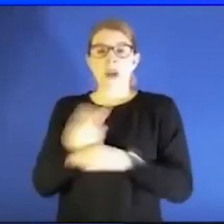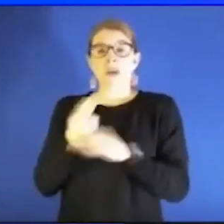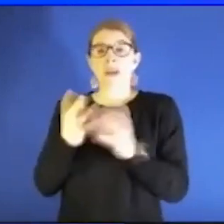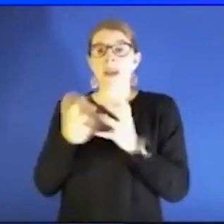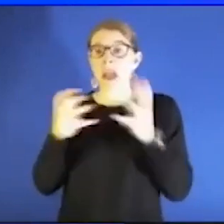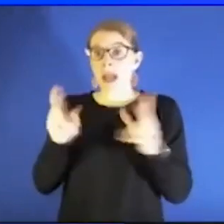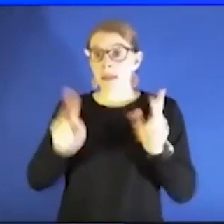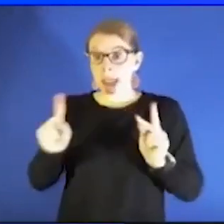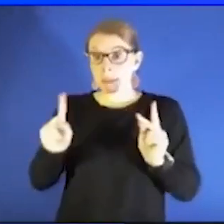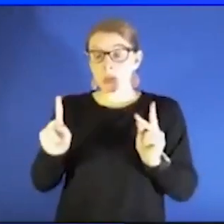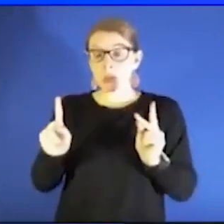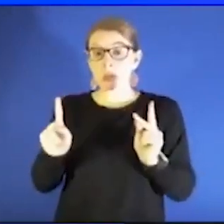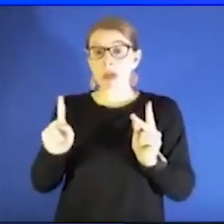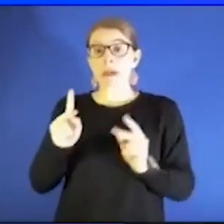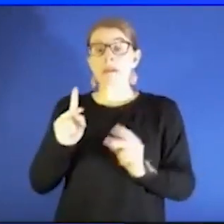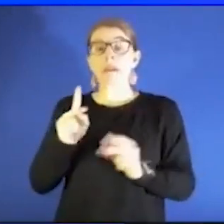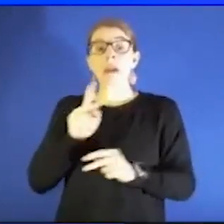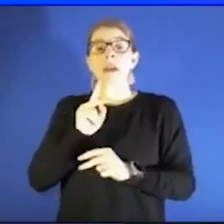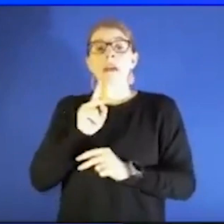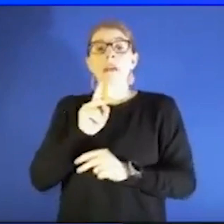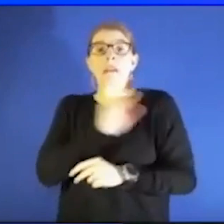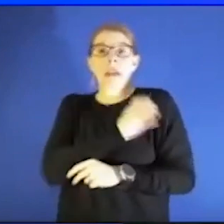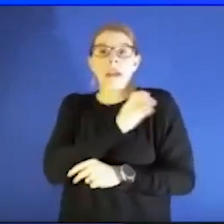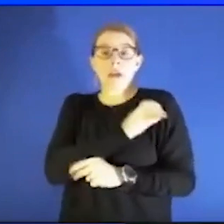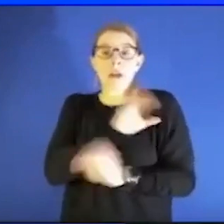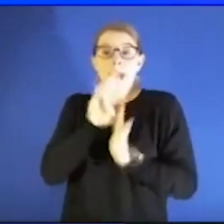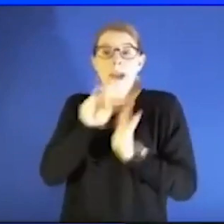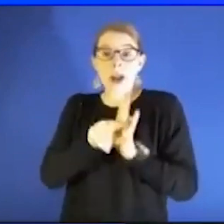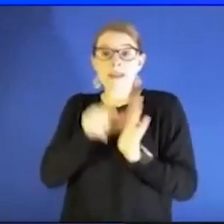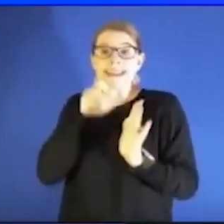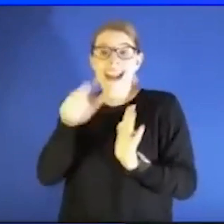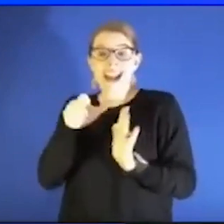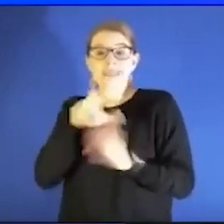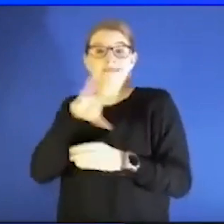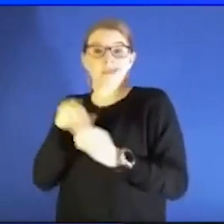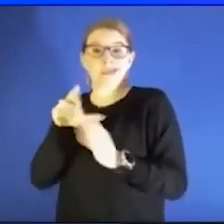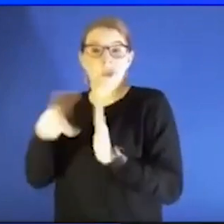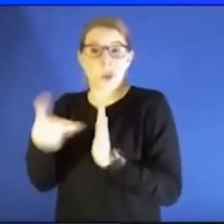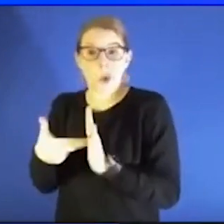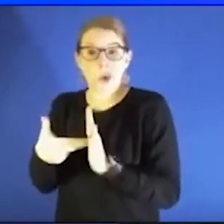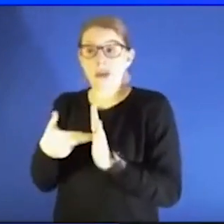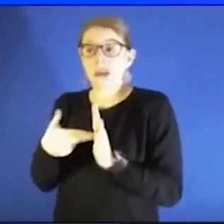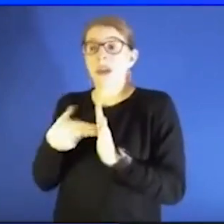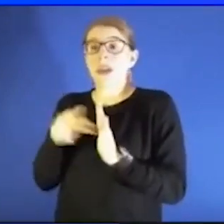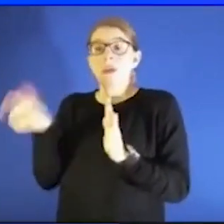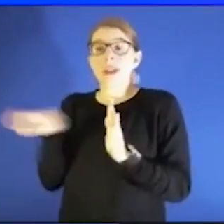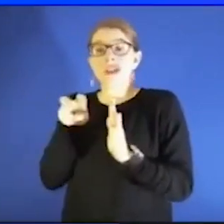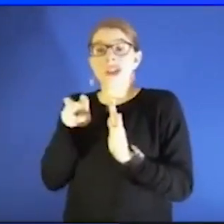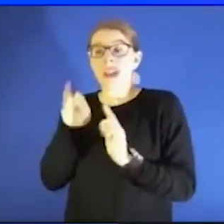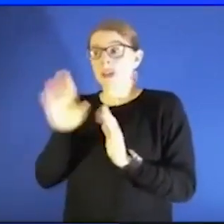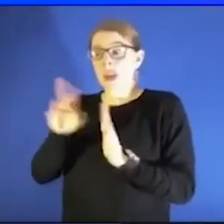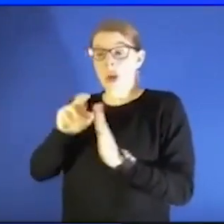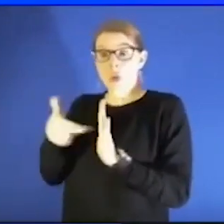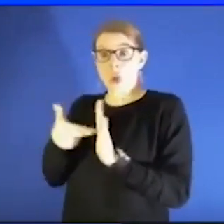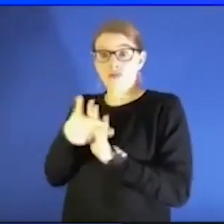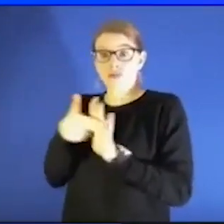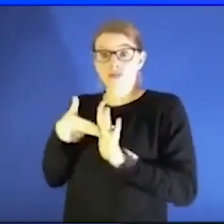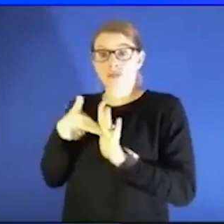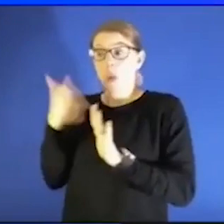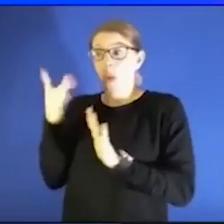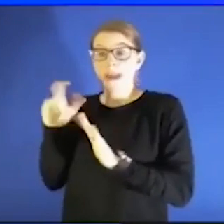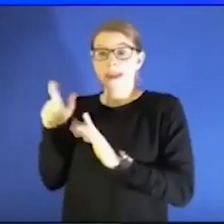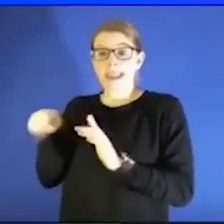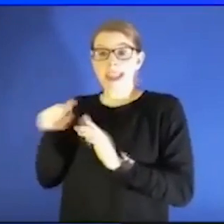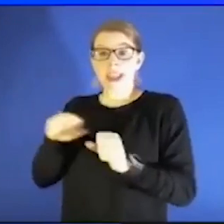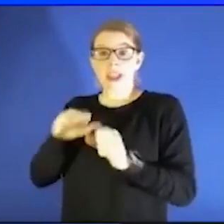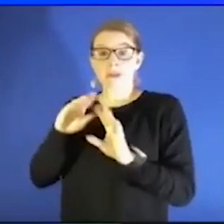have clinical backgrounds but not in clinical roles. We've reassigned them so that they are able to help provide direct patient